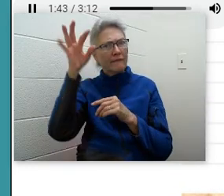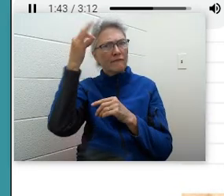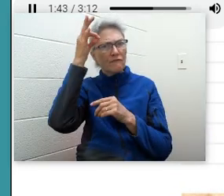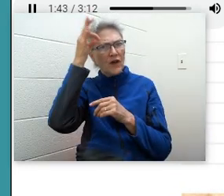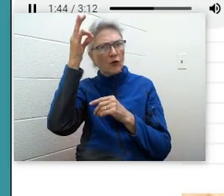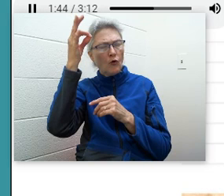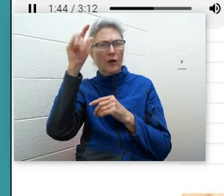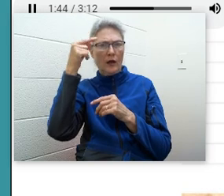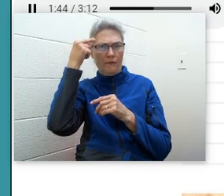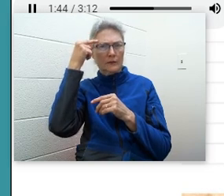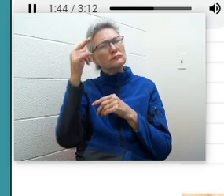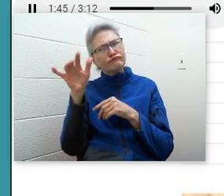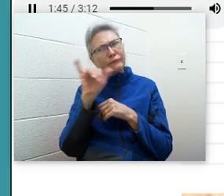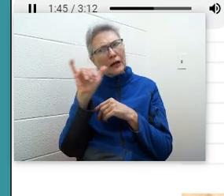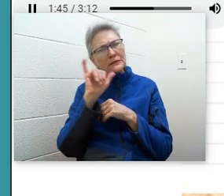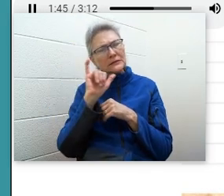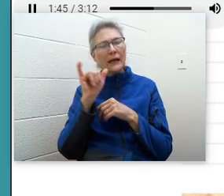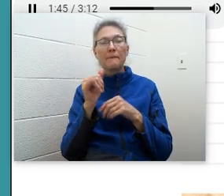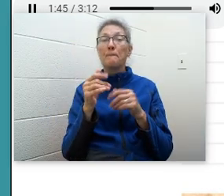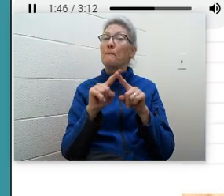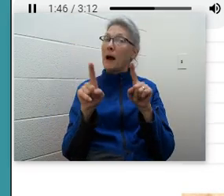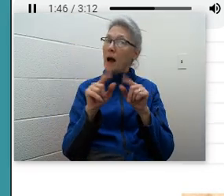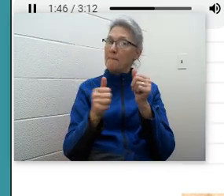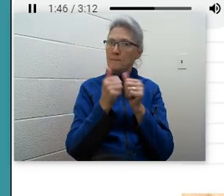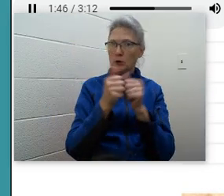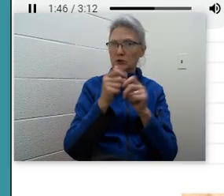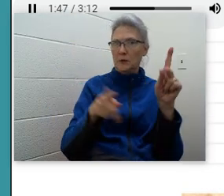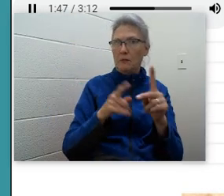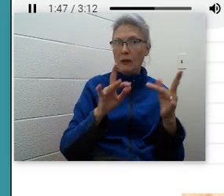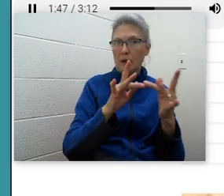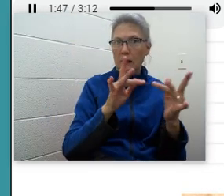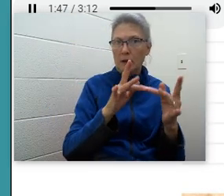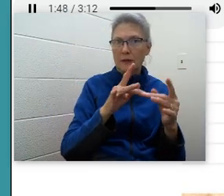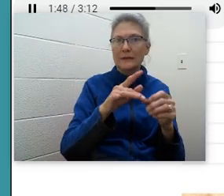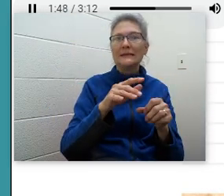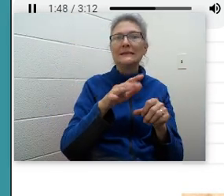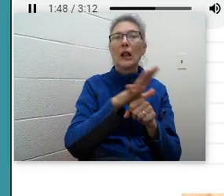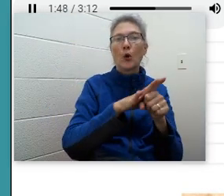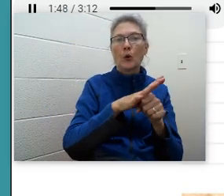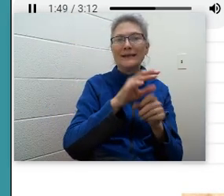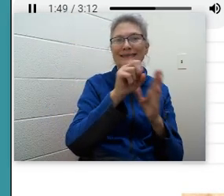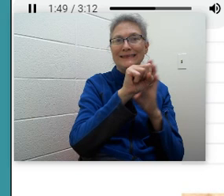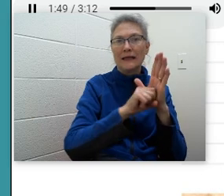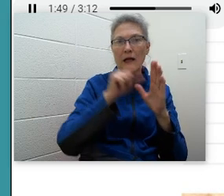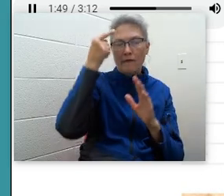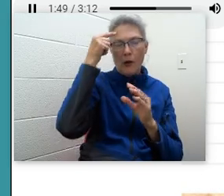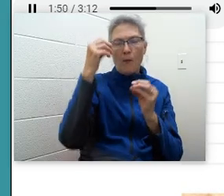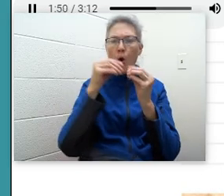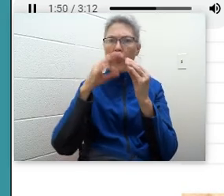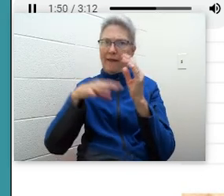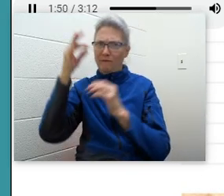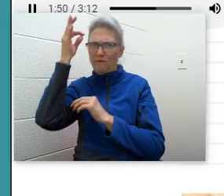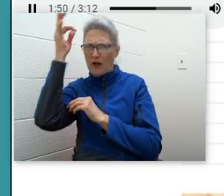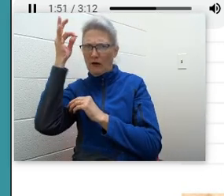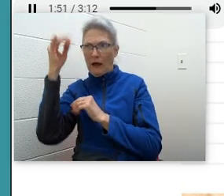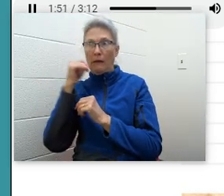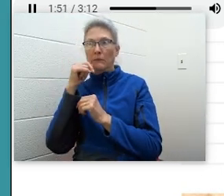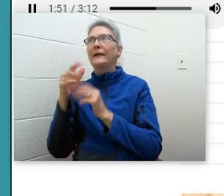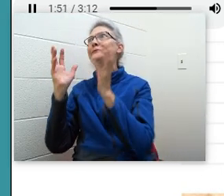citizens have more contact with state and local government than they do with the federal. I totally understand that. I'm not having conversations